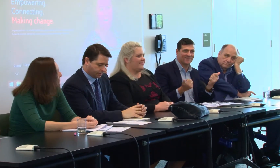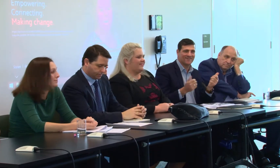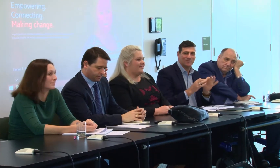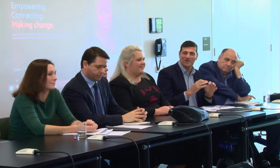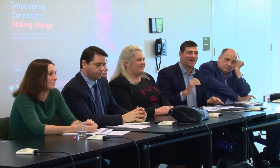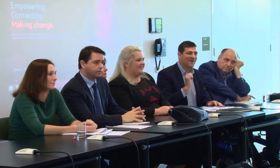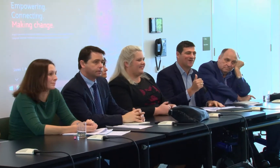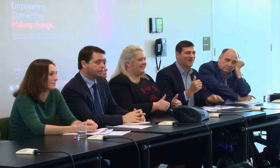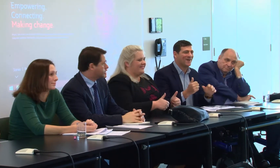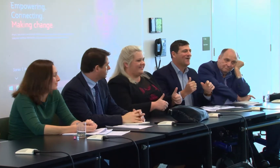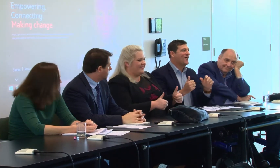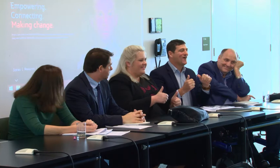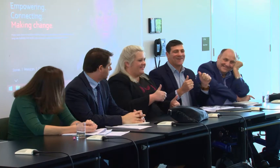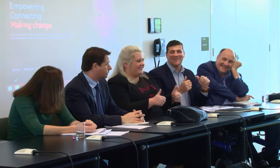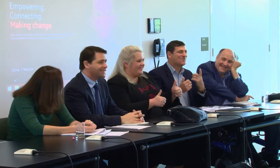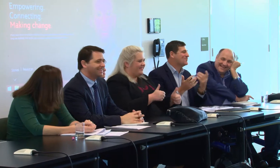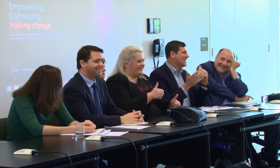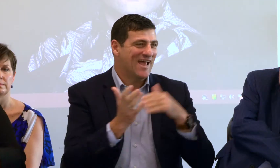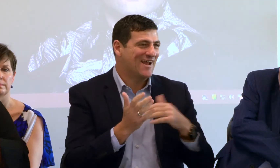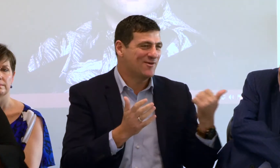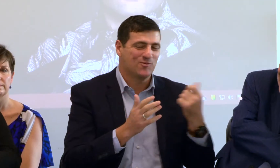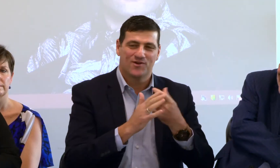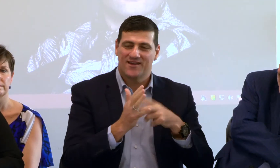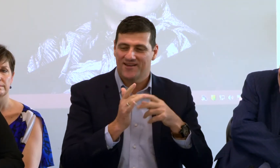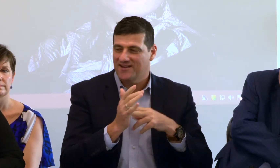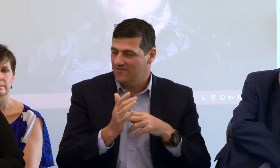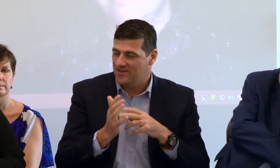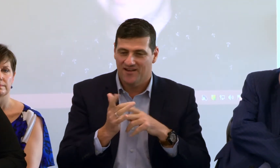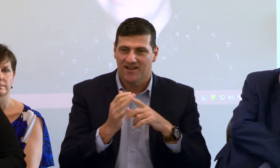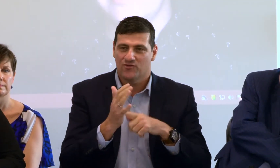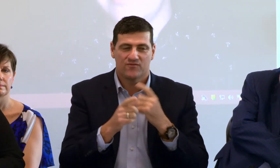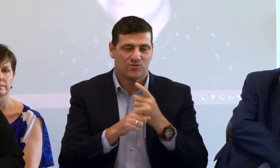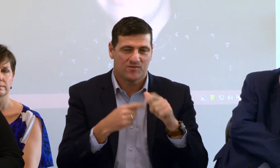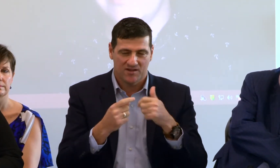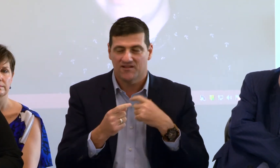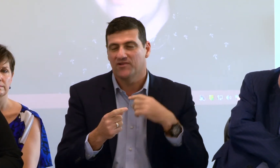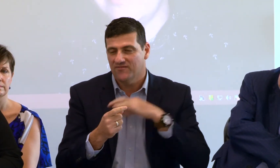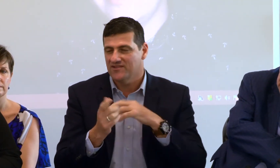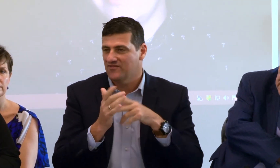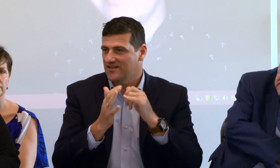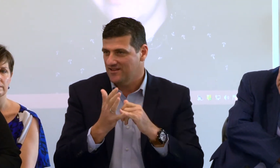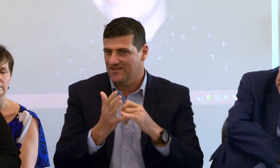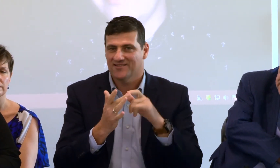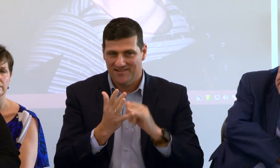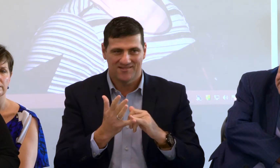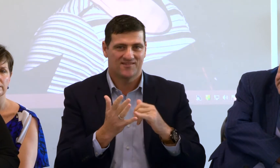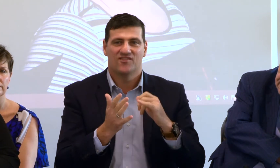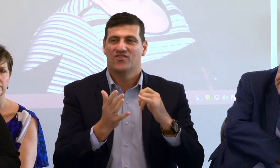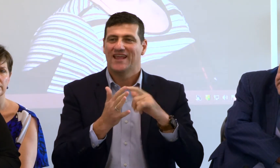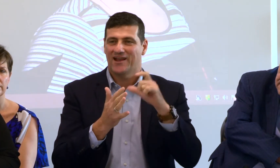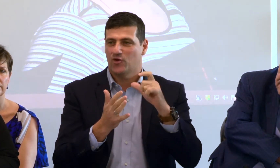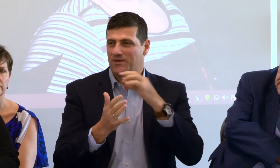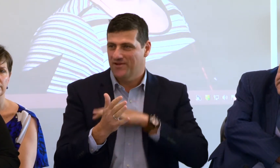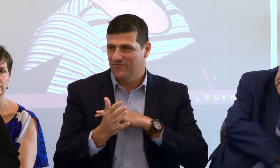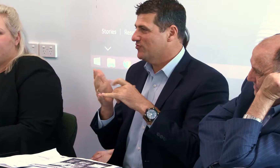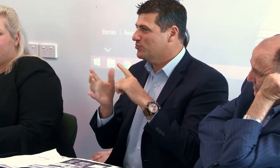Okay, we're going male to female again. Great, awesome. Just to add on to what Kevin was talking about and the benefits of